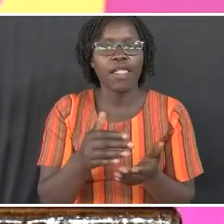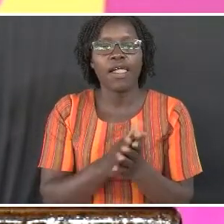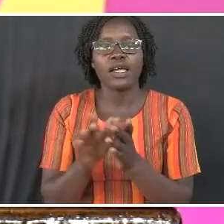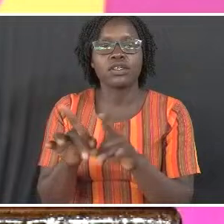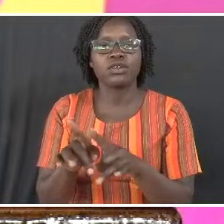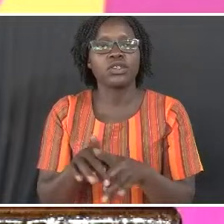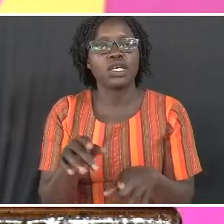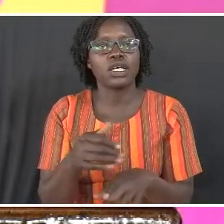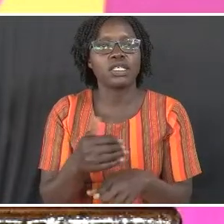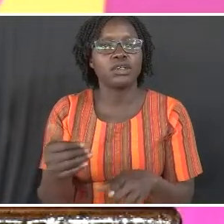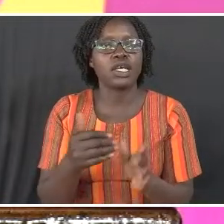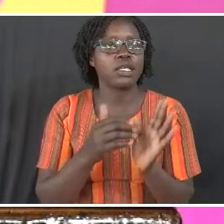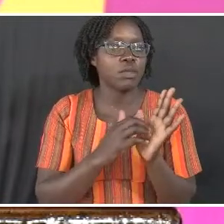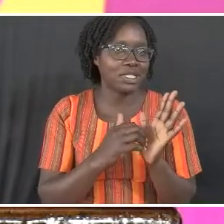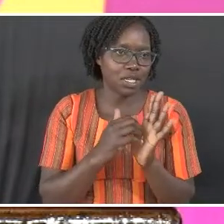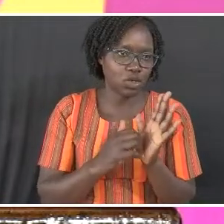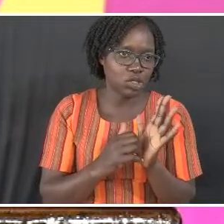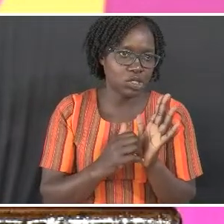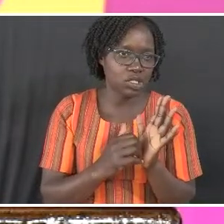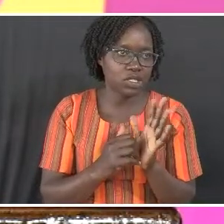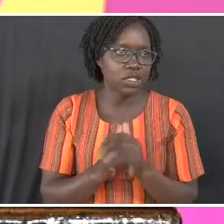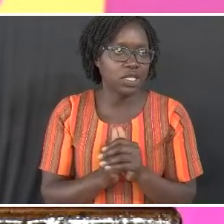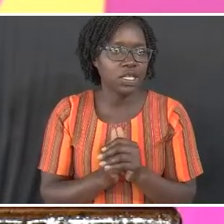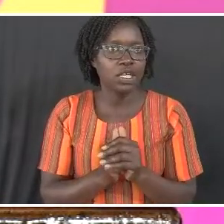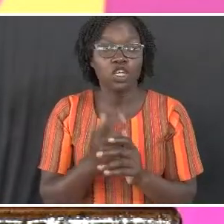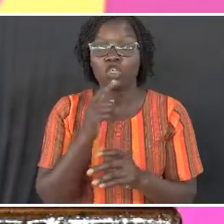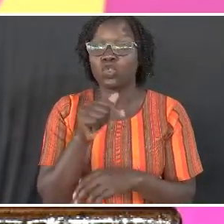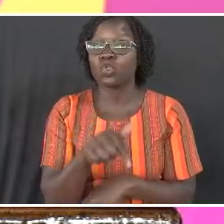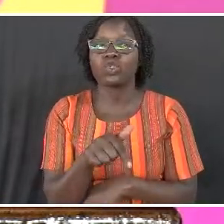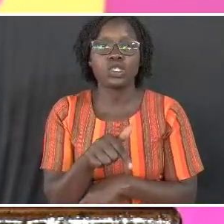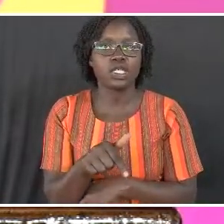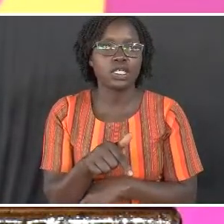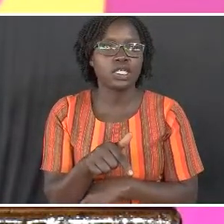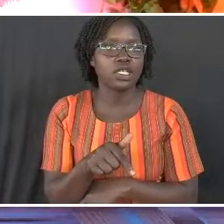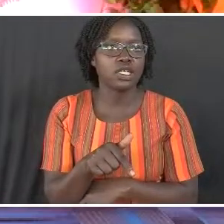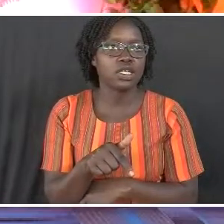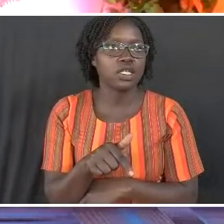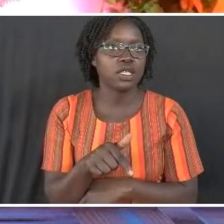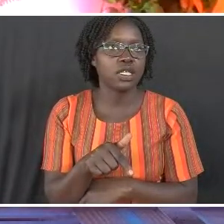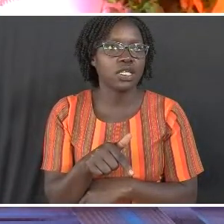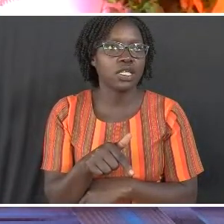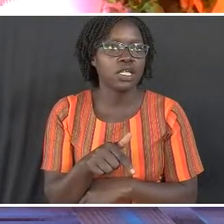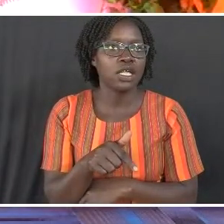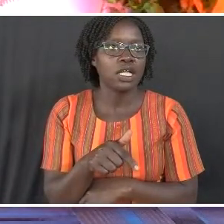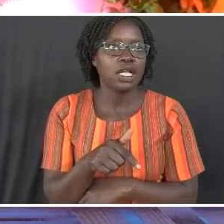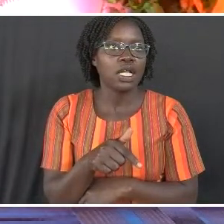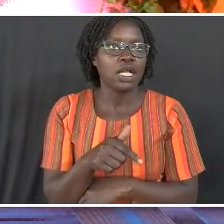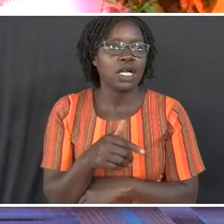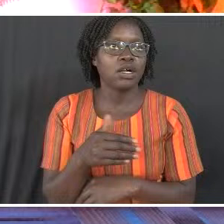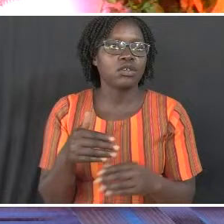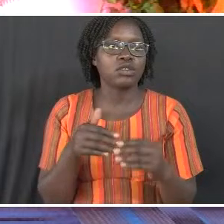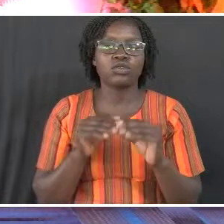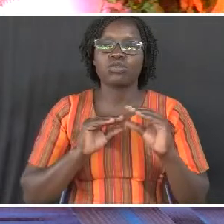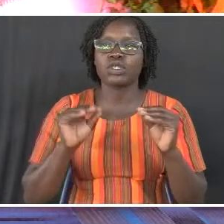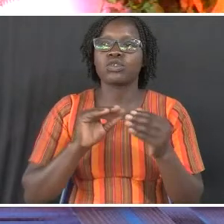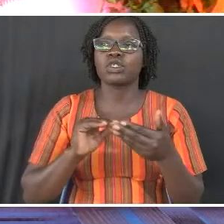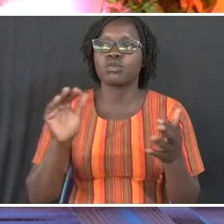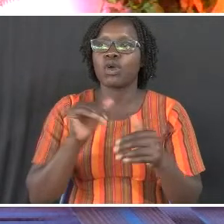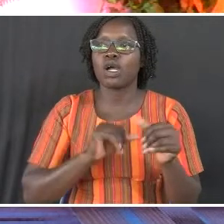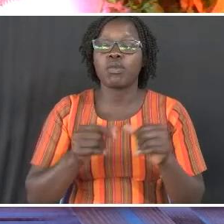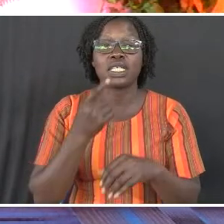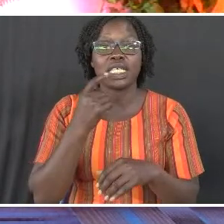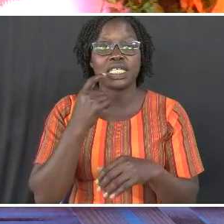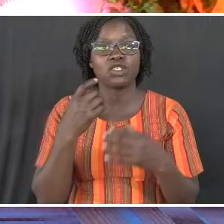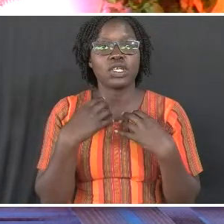there's another one in Machakos. So today I'll want to educate you more about your